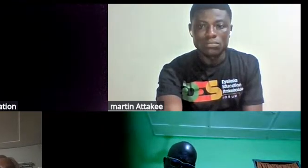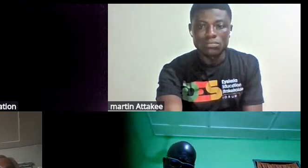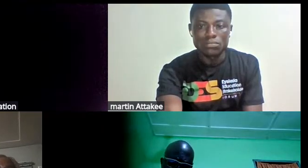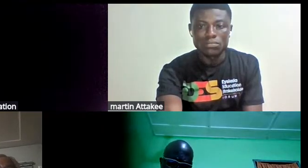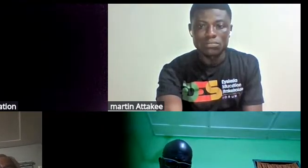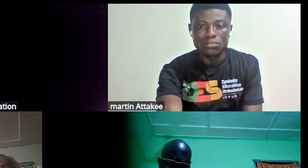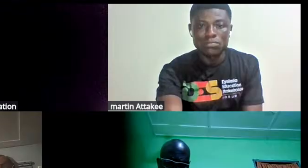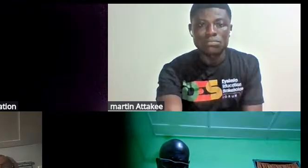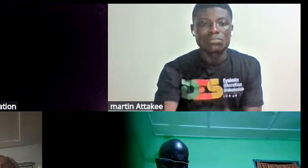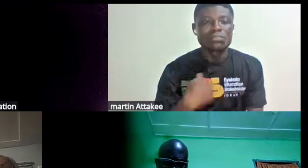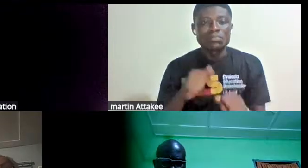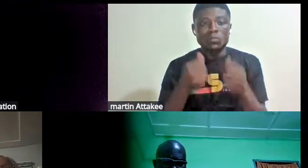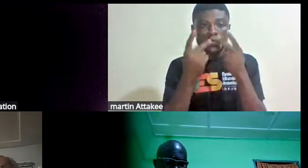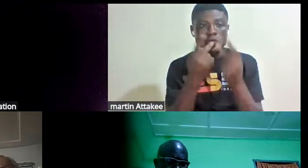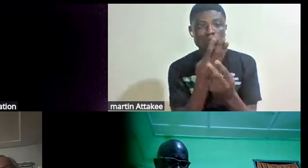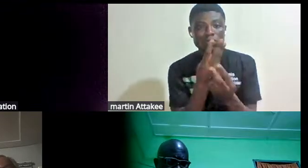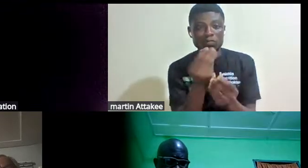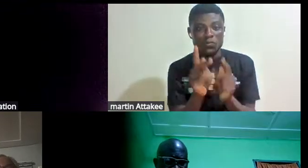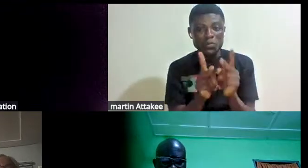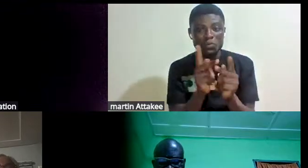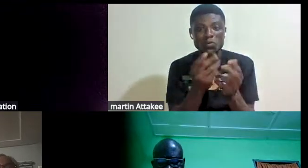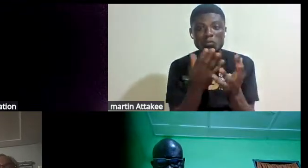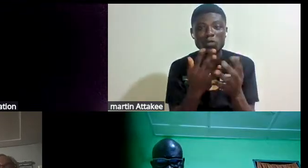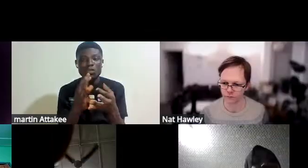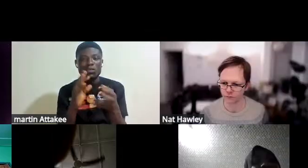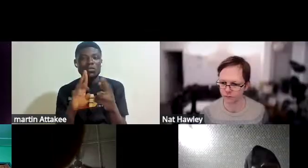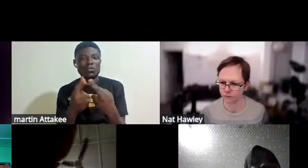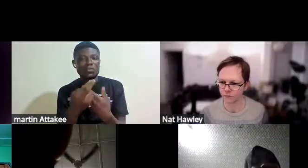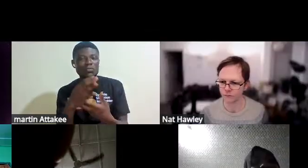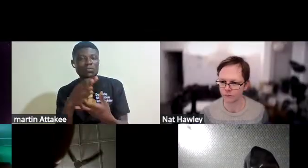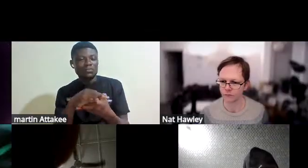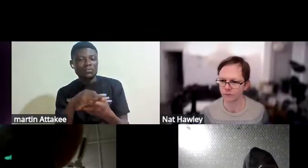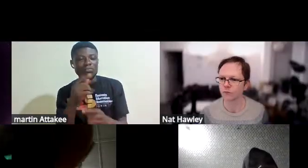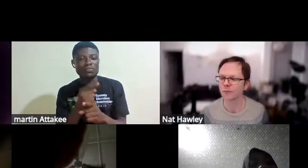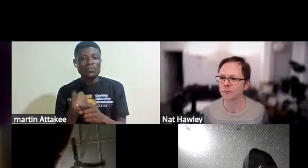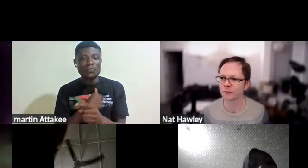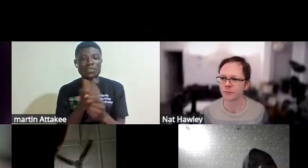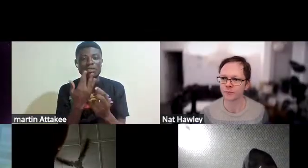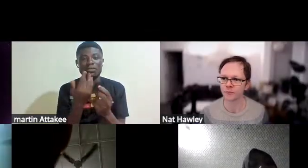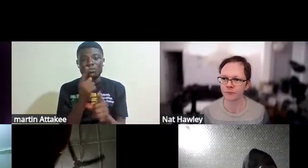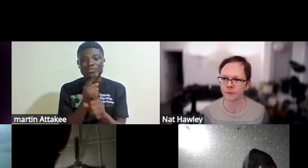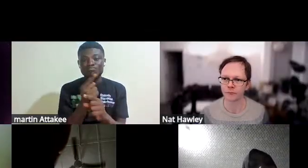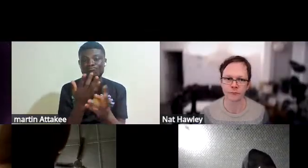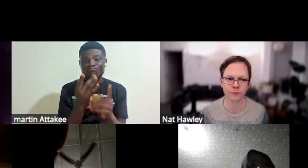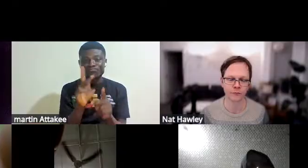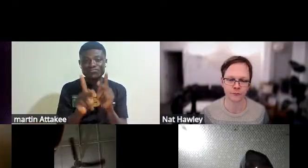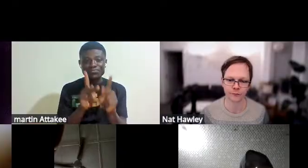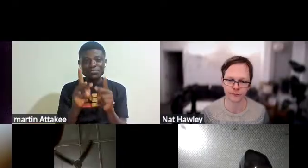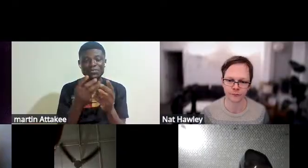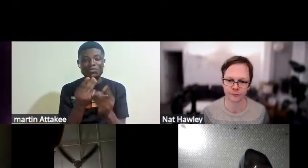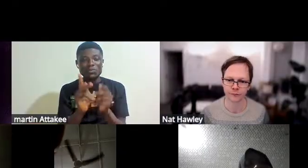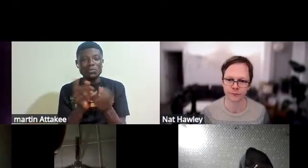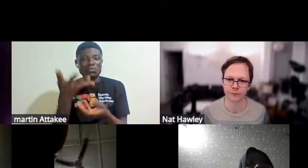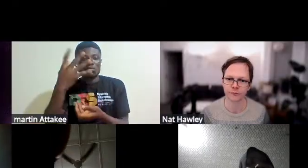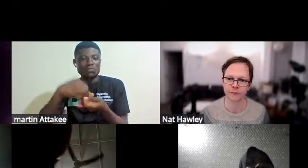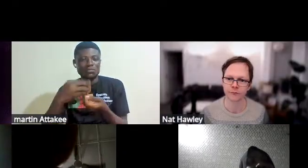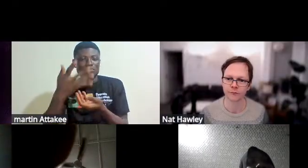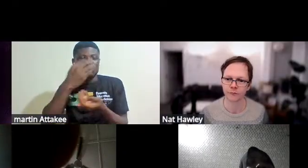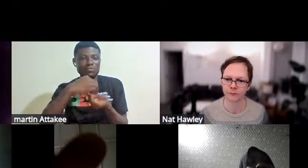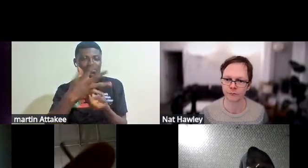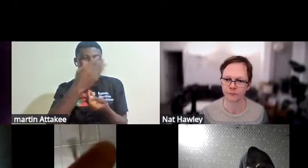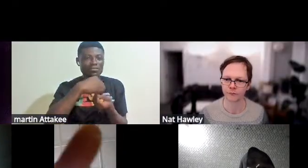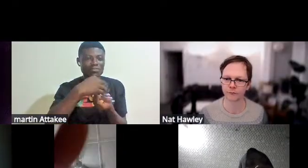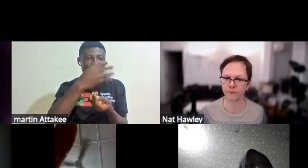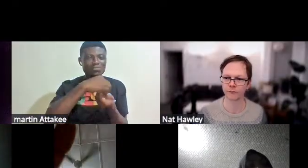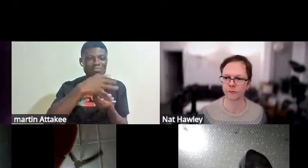few more people in the waiting room. So let's just wait for those few more people to join, and